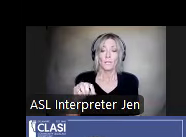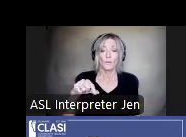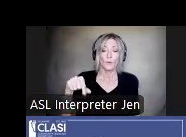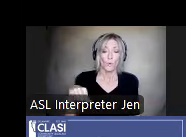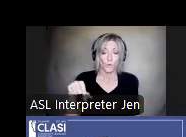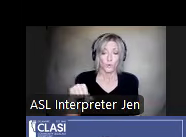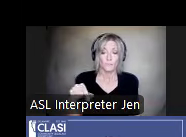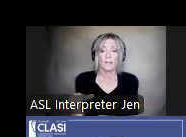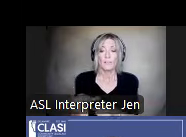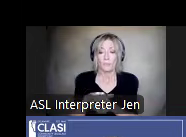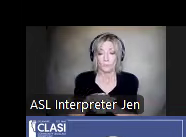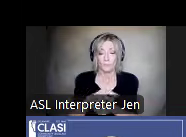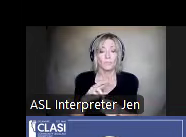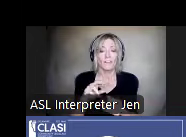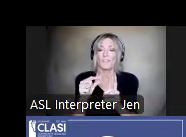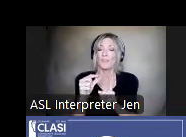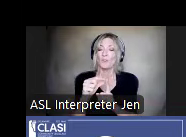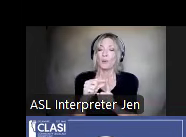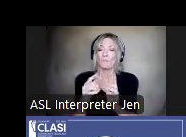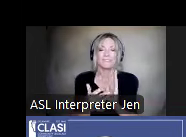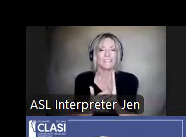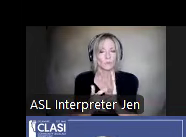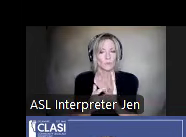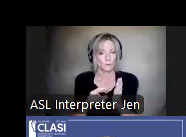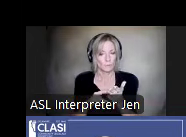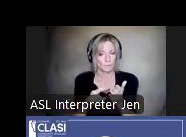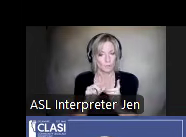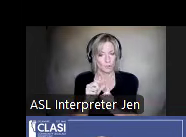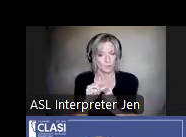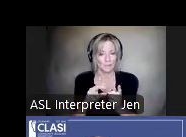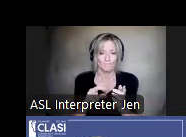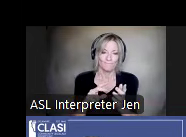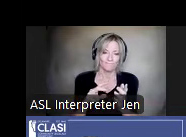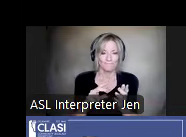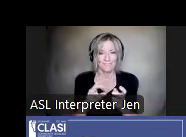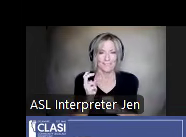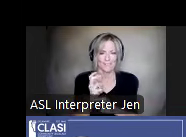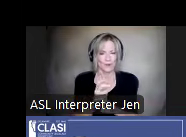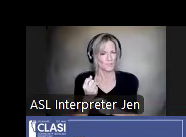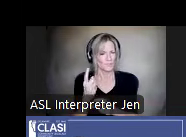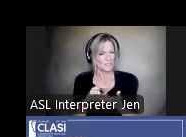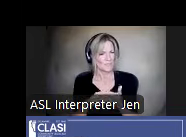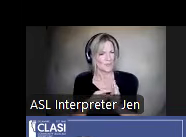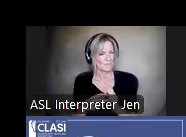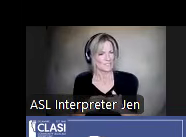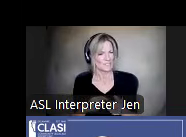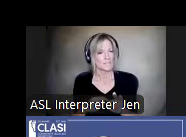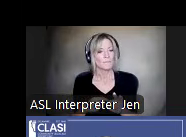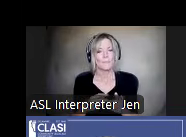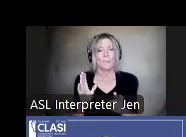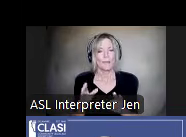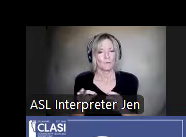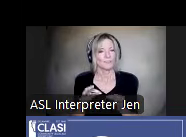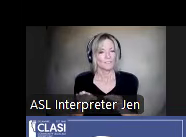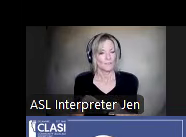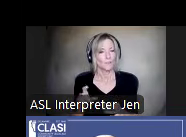coverage. That term is a technical term that it's hard to intuit what it means from just looking at it. And I will come back to the